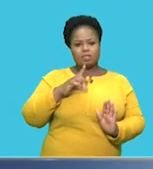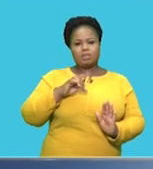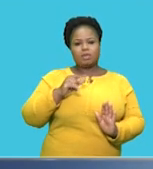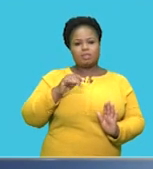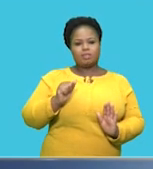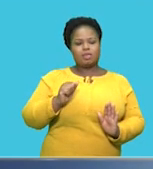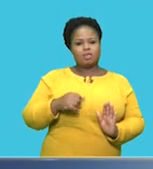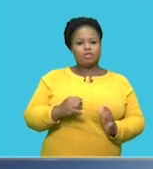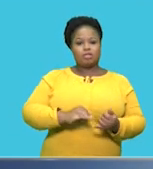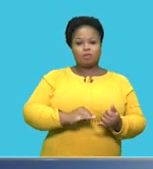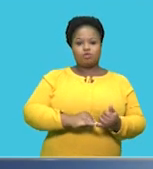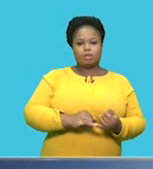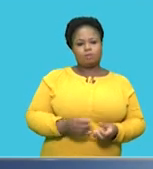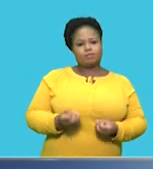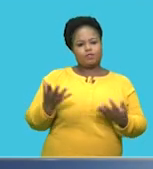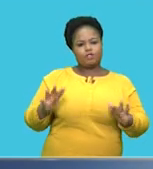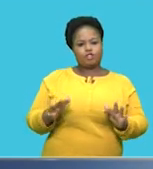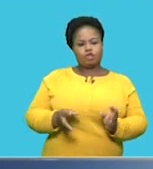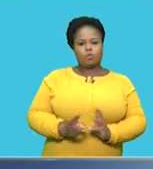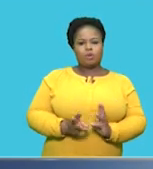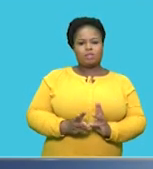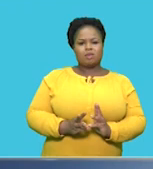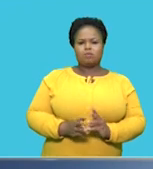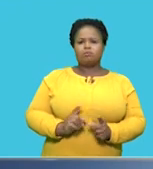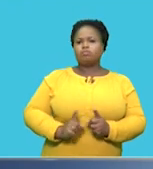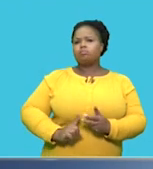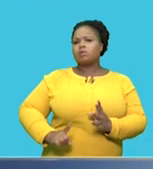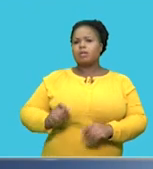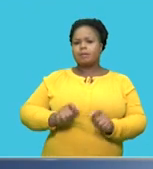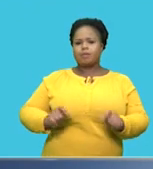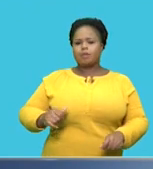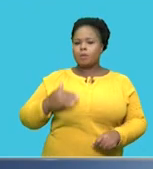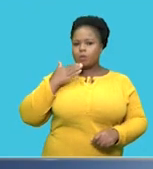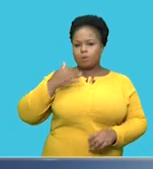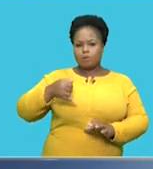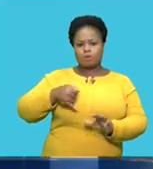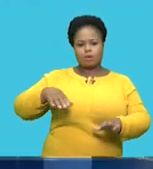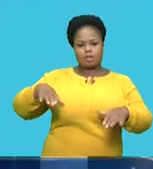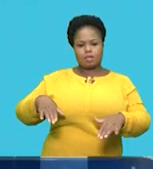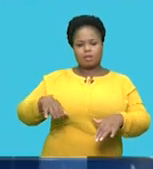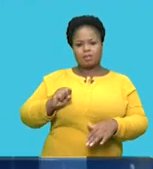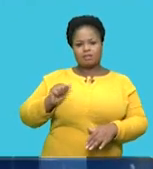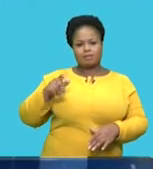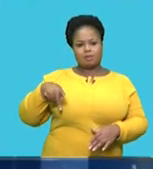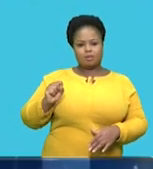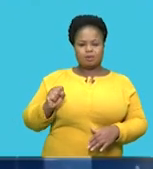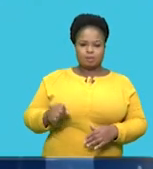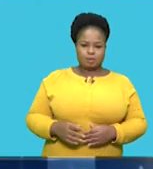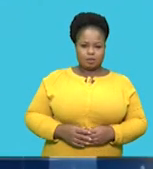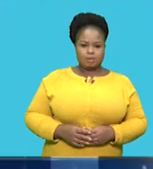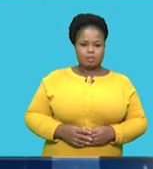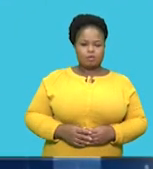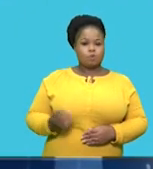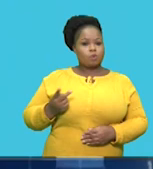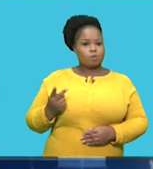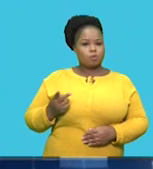distributed via WhatsApp to a number of people within the SAPS,